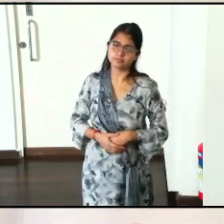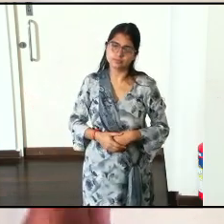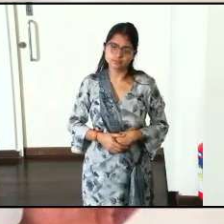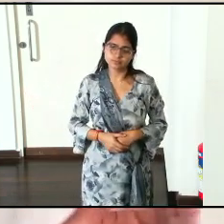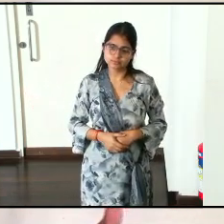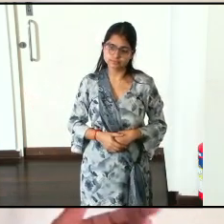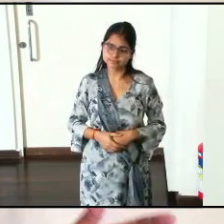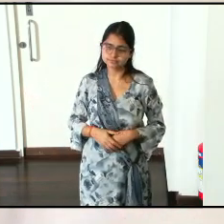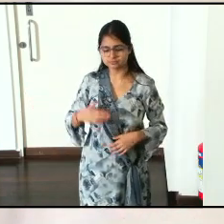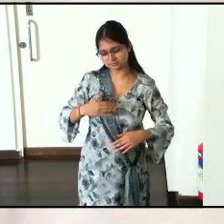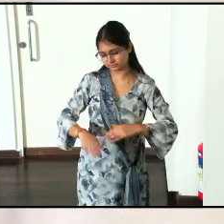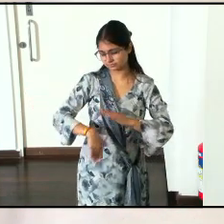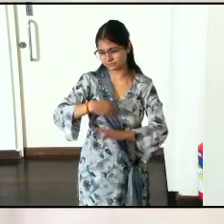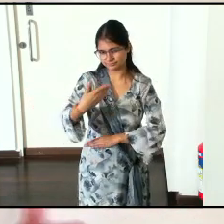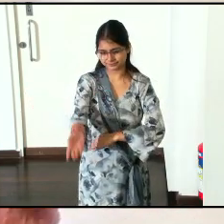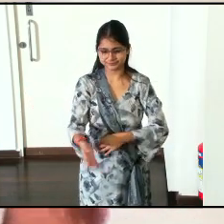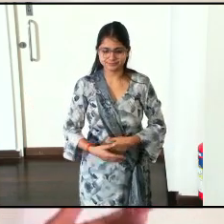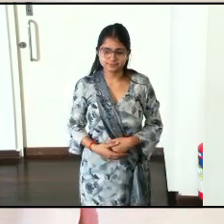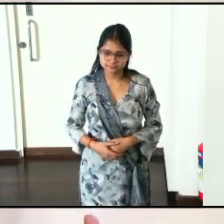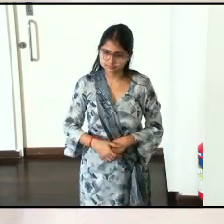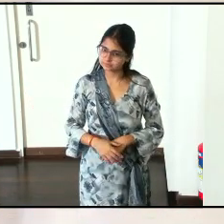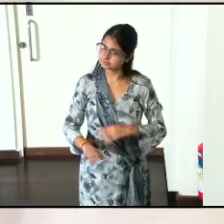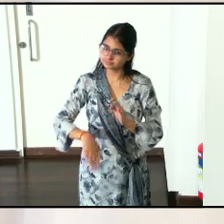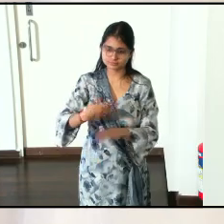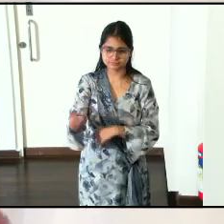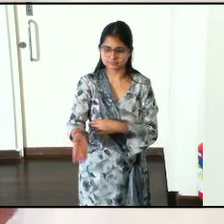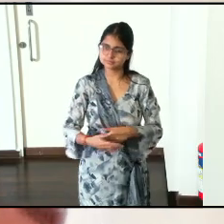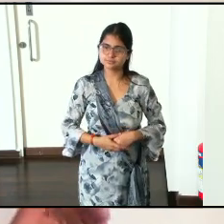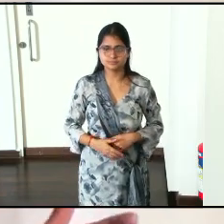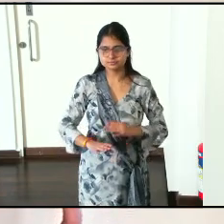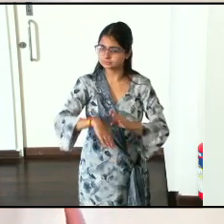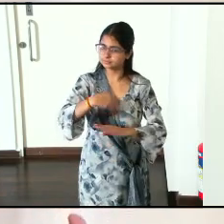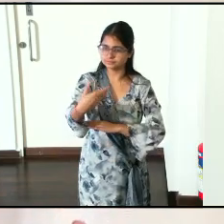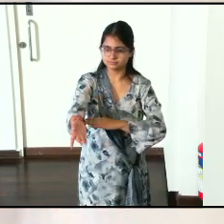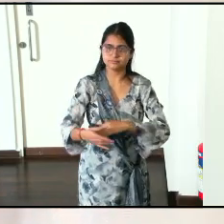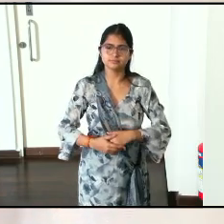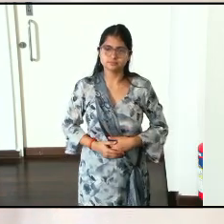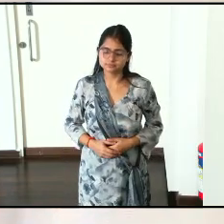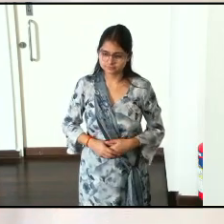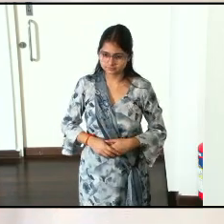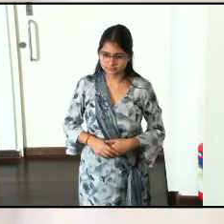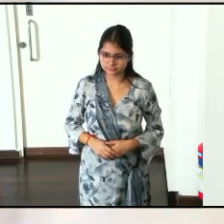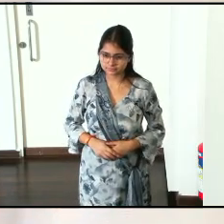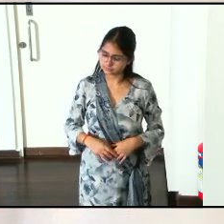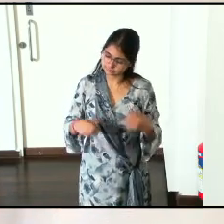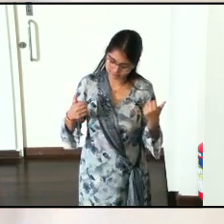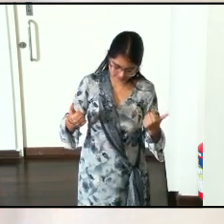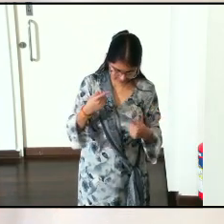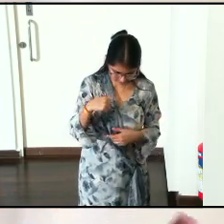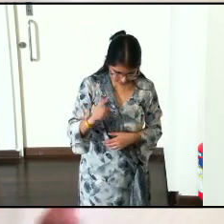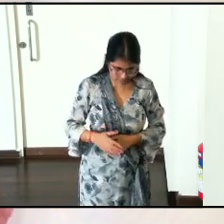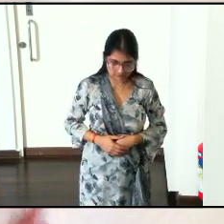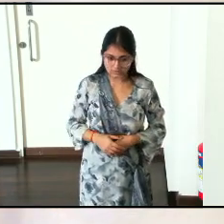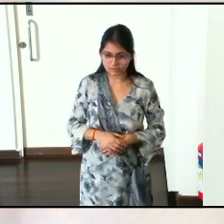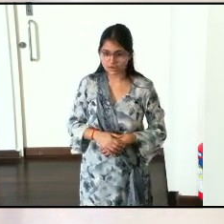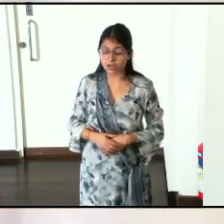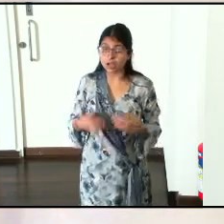we can move forward. And the next. And the next. Right.